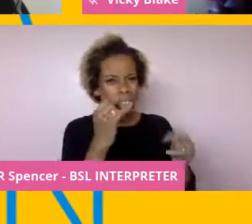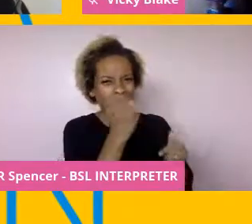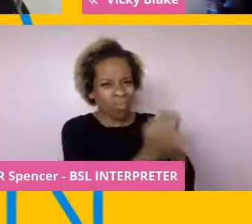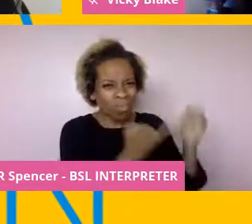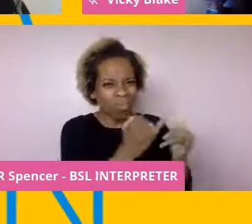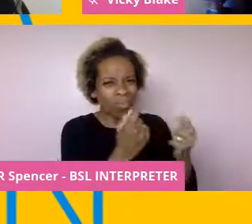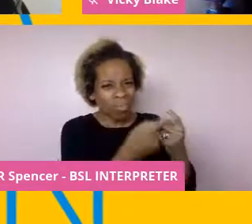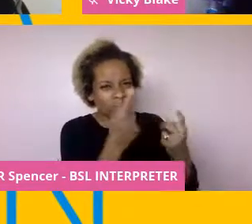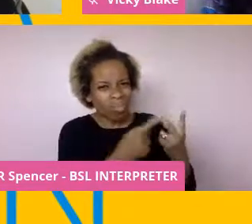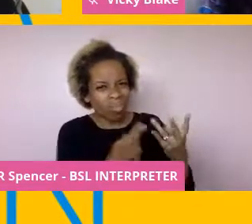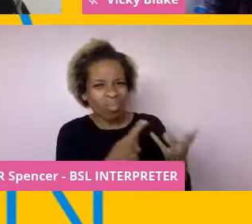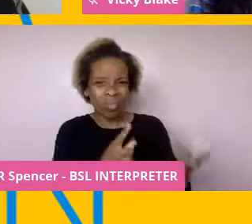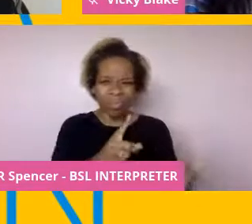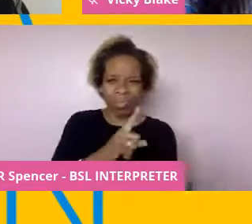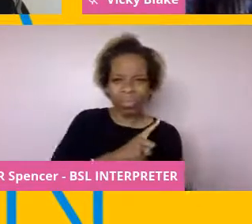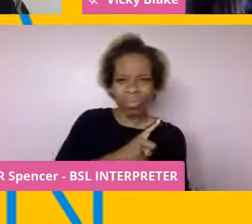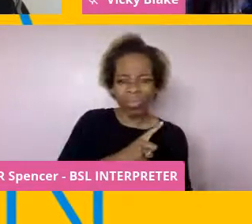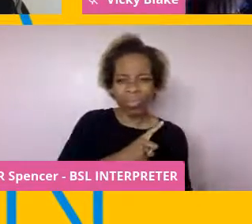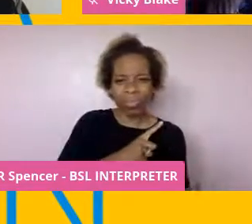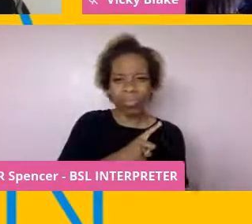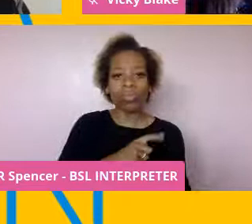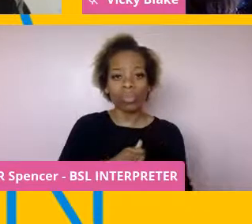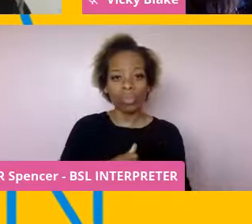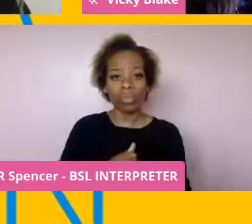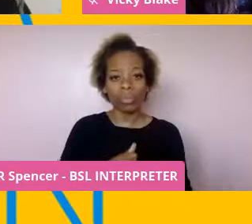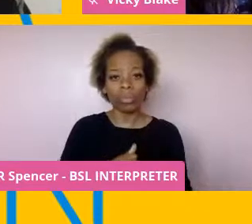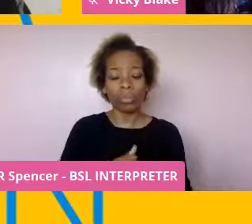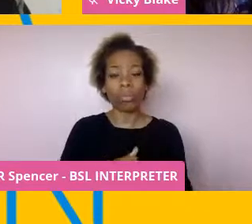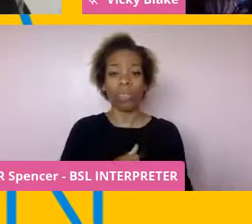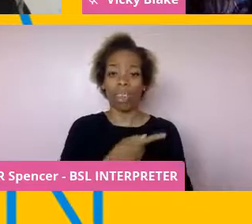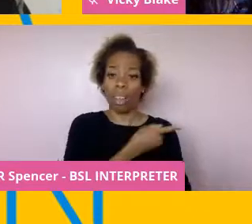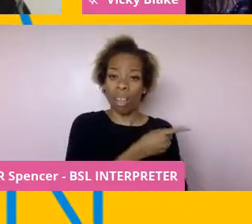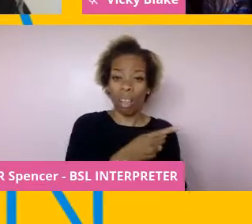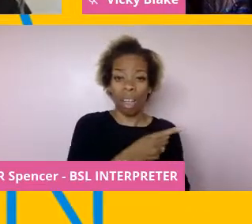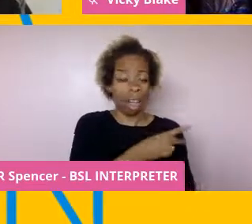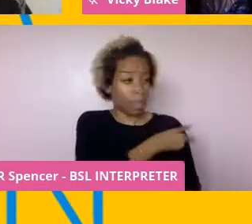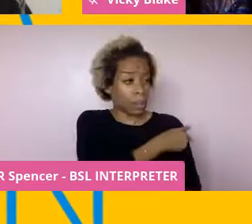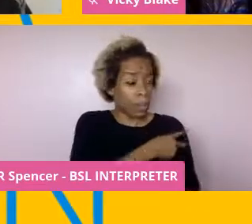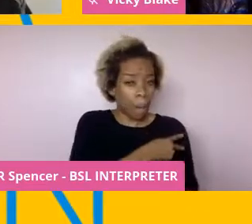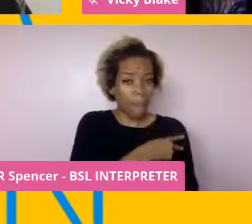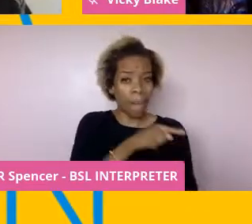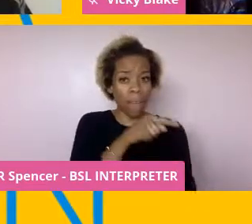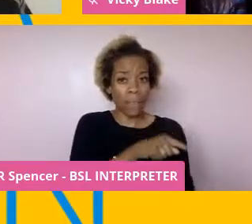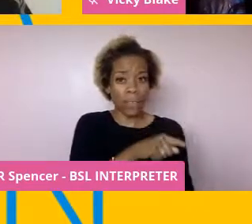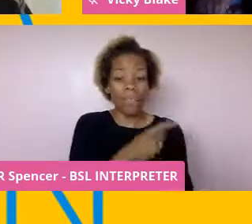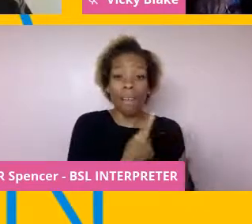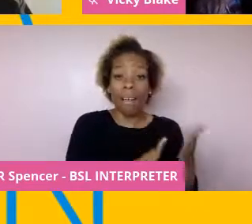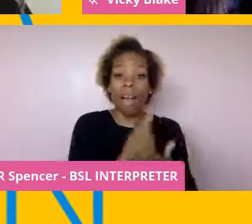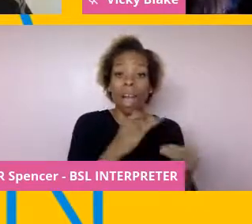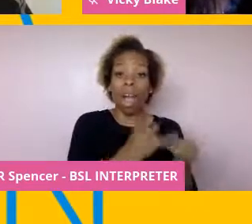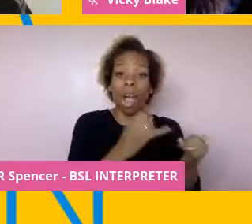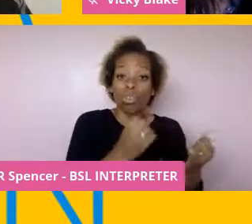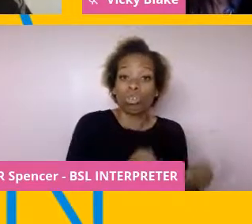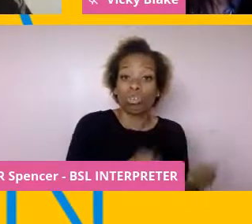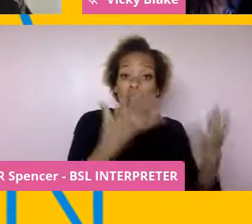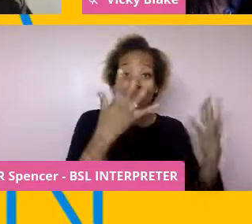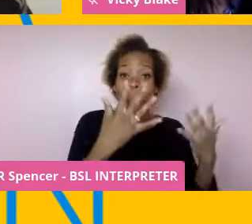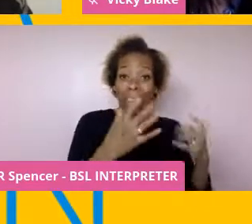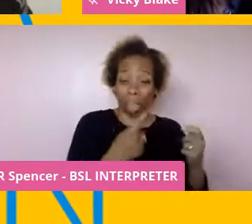of institutions, obviously with the goodwill that had been carried out by staff, saw strike deductions staggered or paused